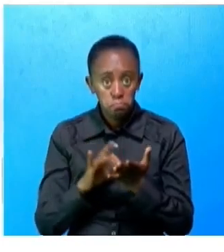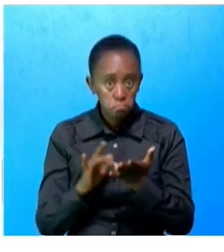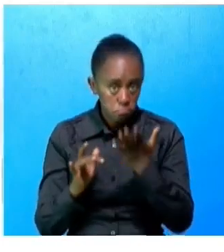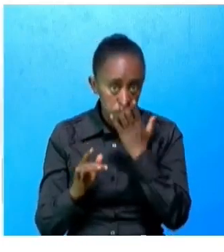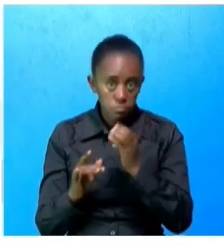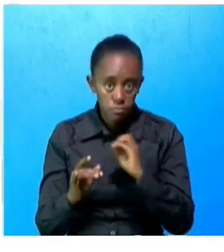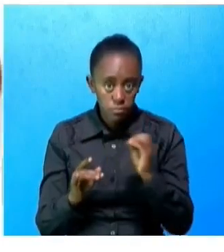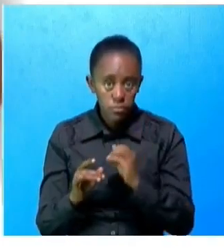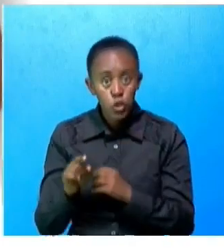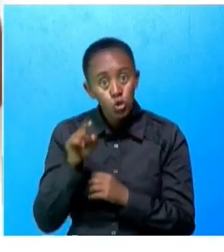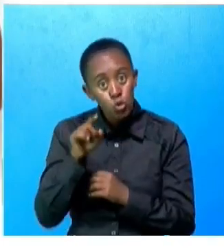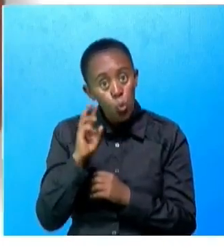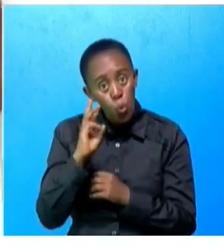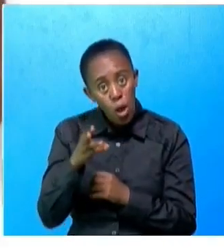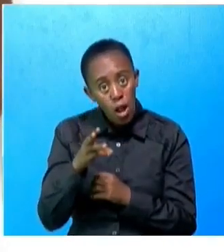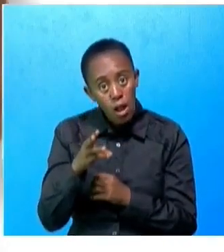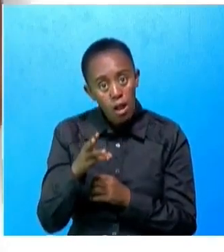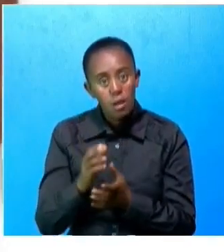you will